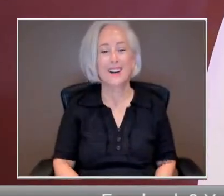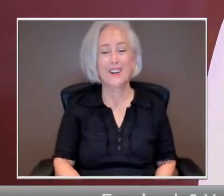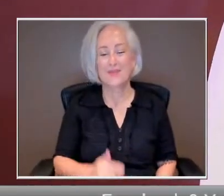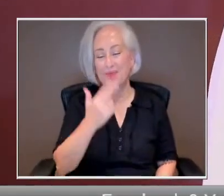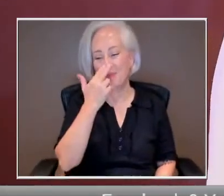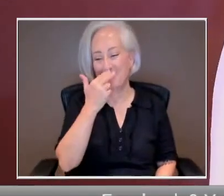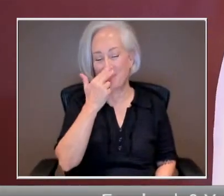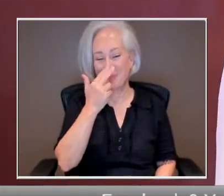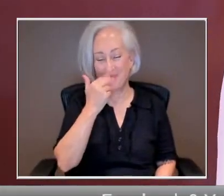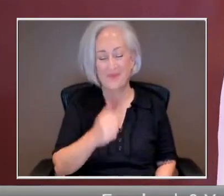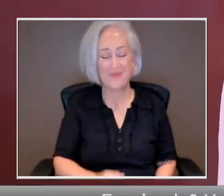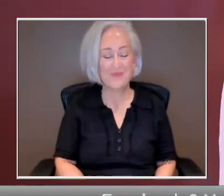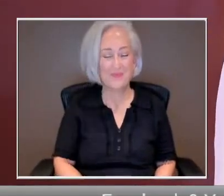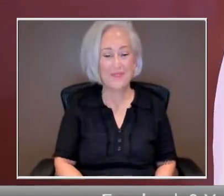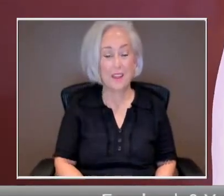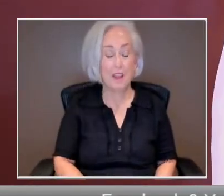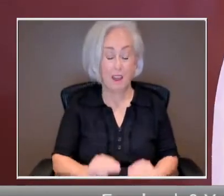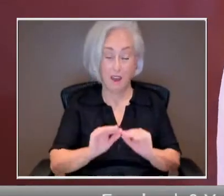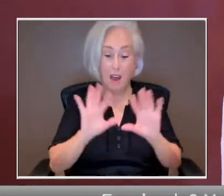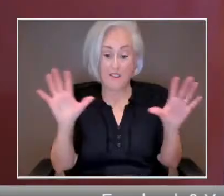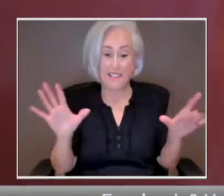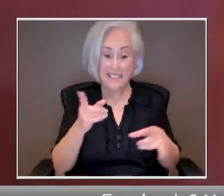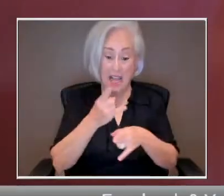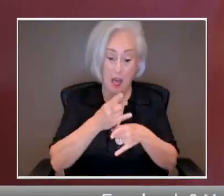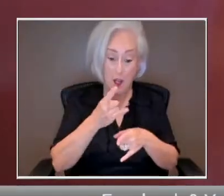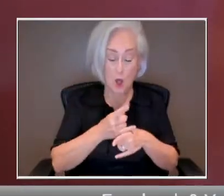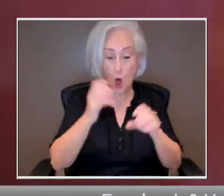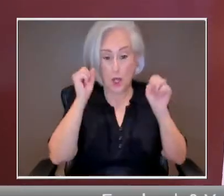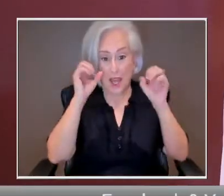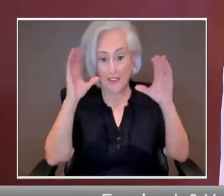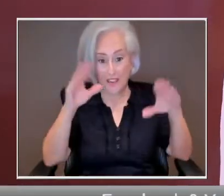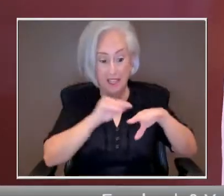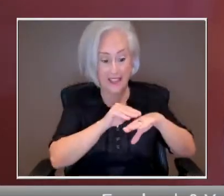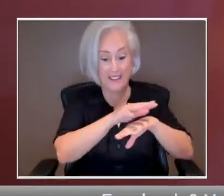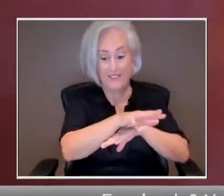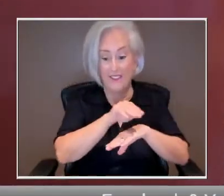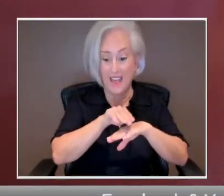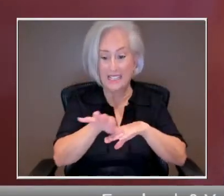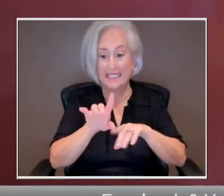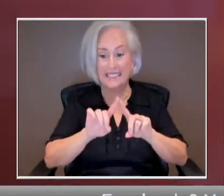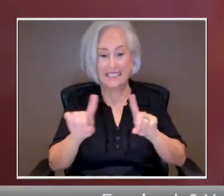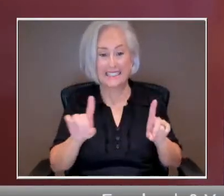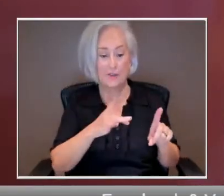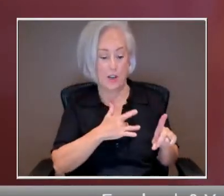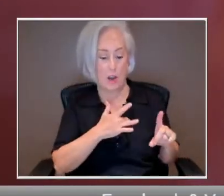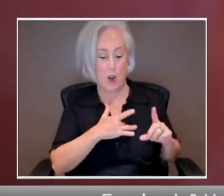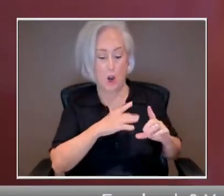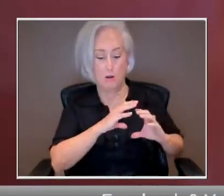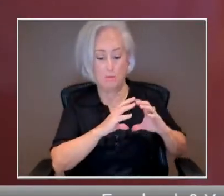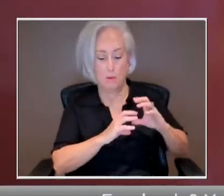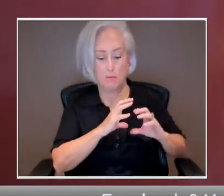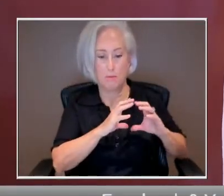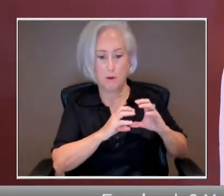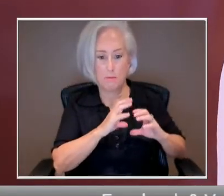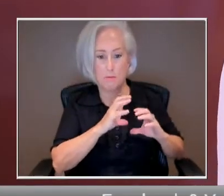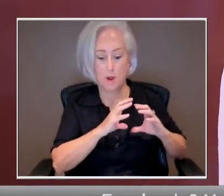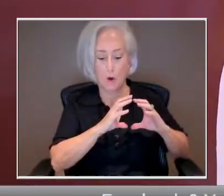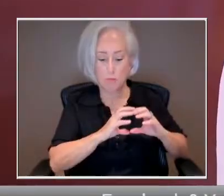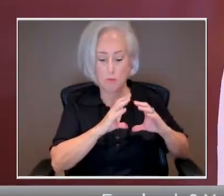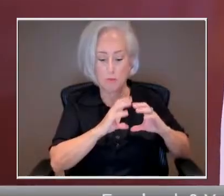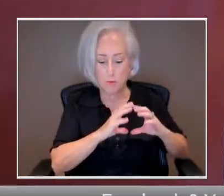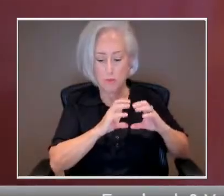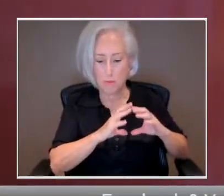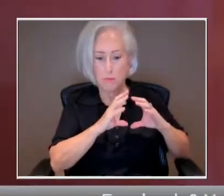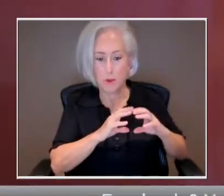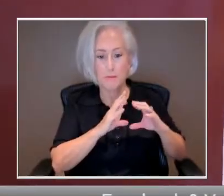there, obviously, alcohol, caffeine, all of these have different effects and different rhythms. You know, so there are some rhythms that you know, are more likely to develop,